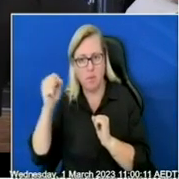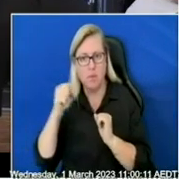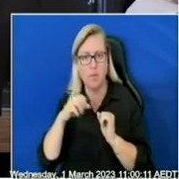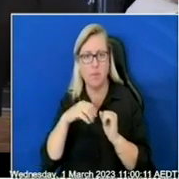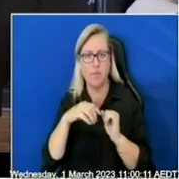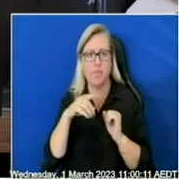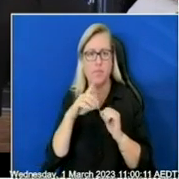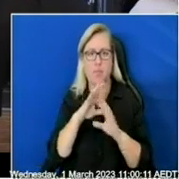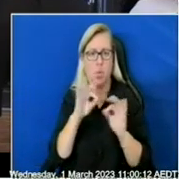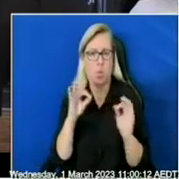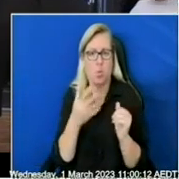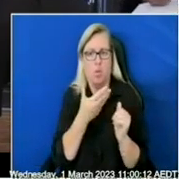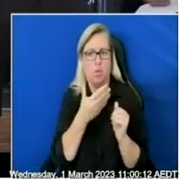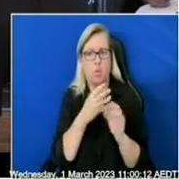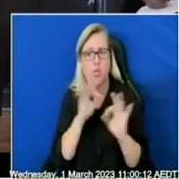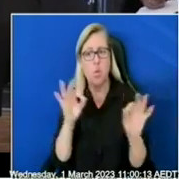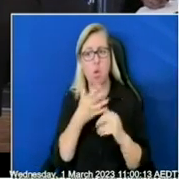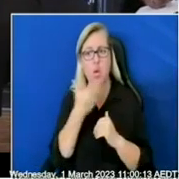But